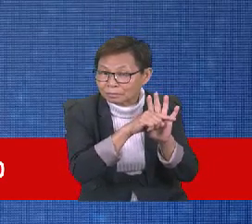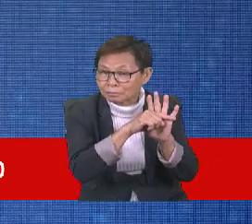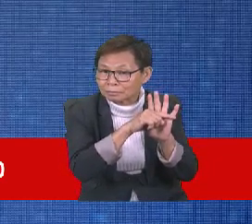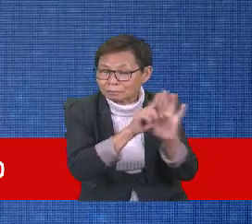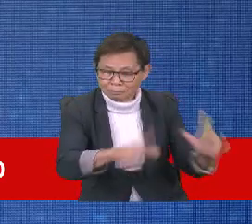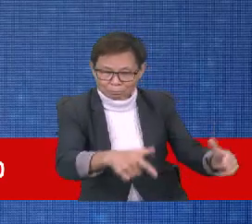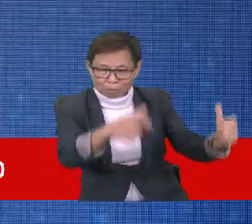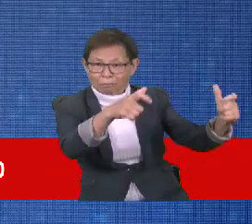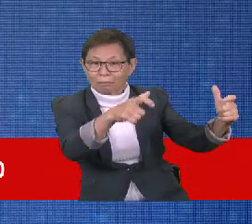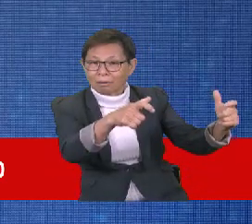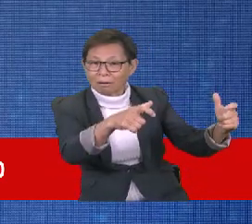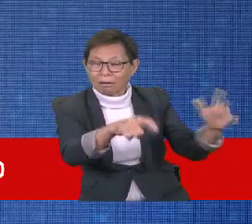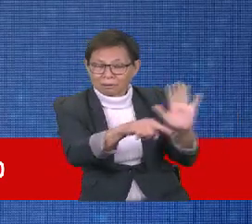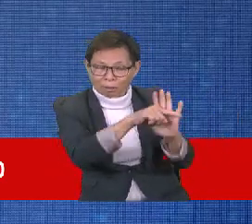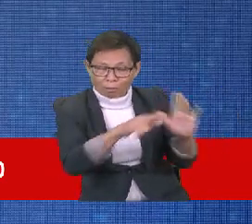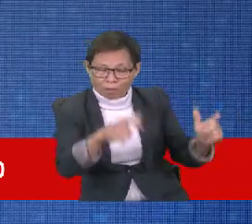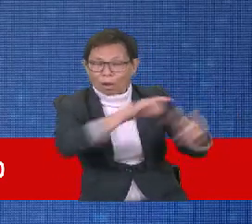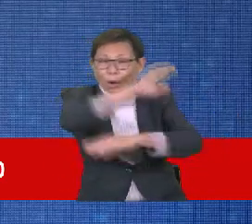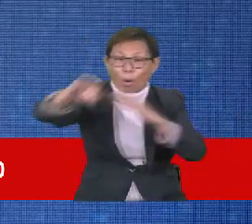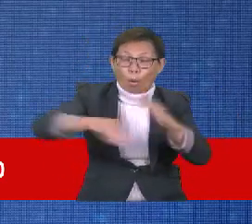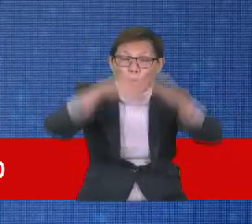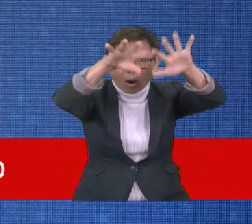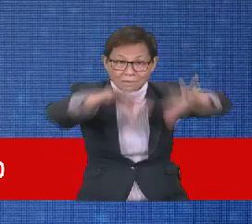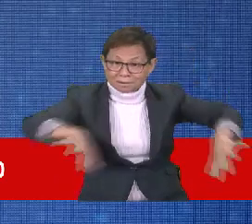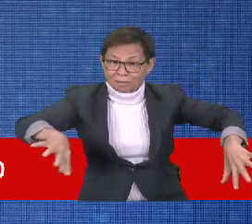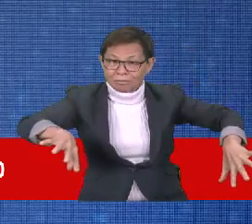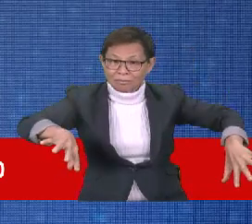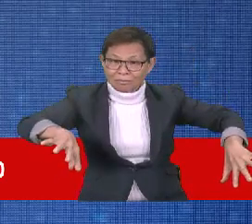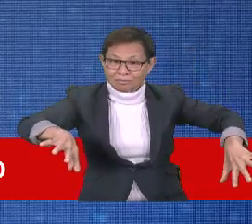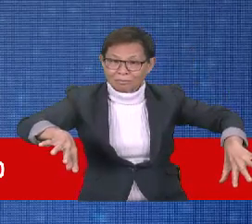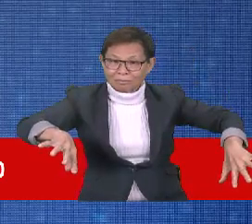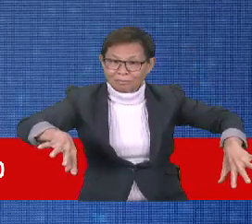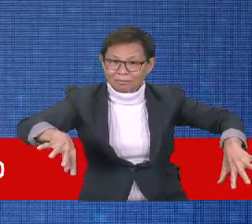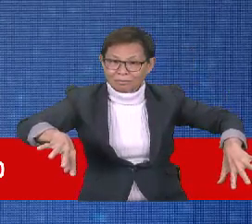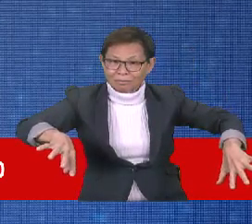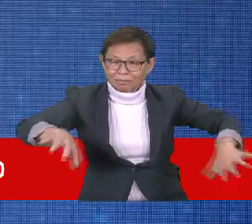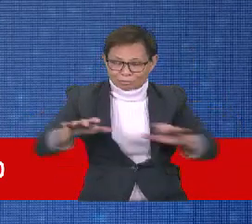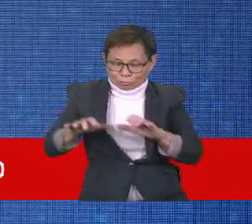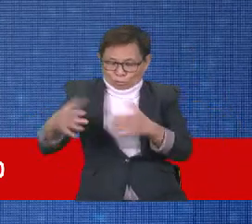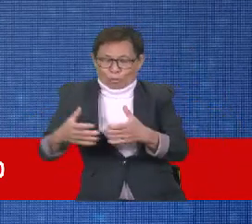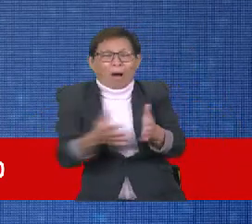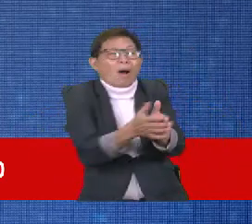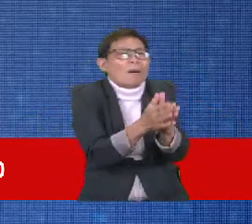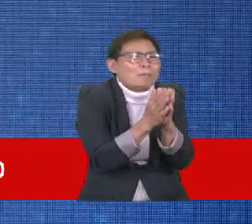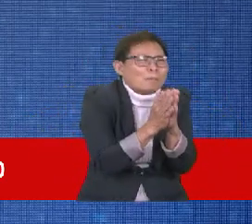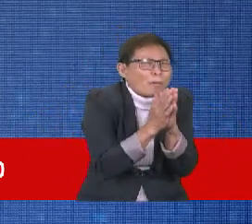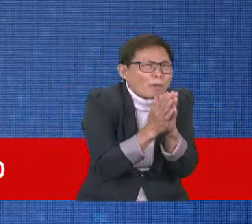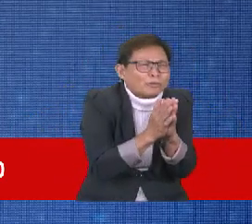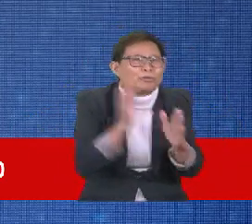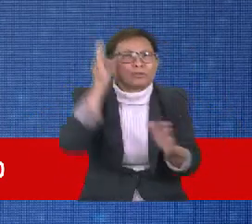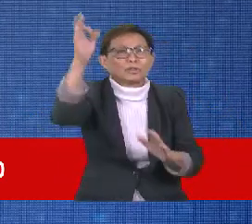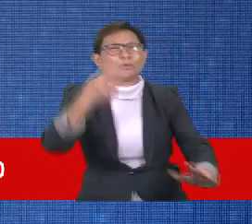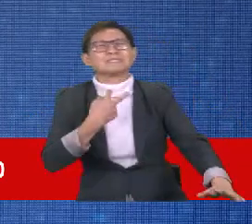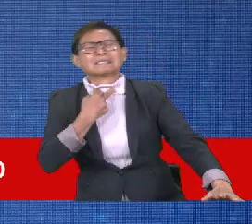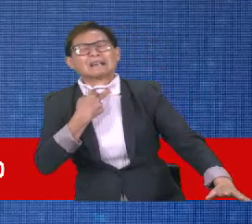Block in the whole ASEAN move in dealing with the future. We are stuck